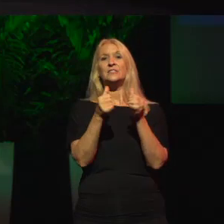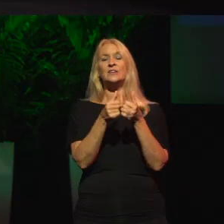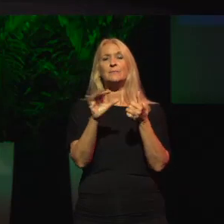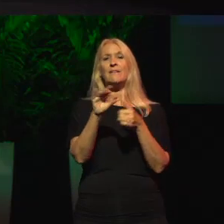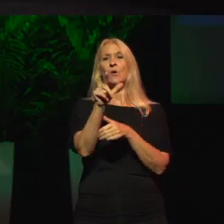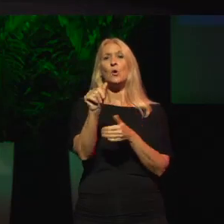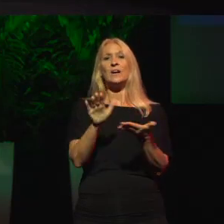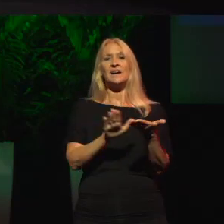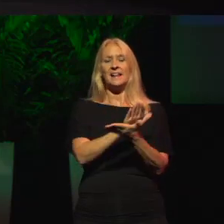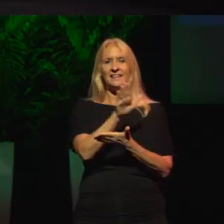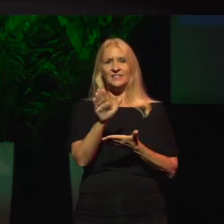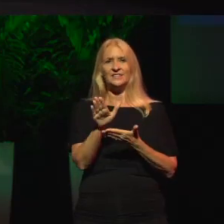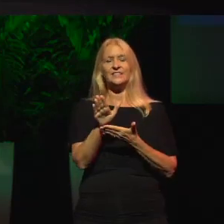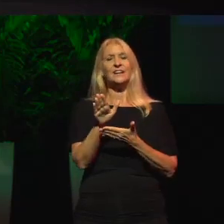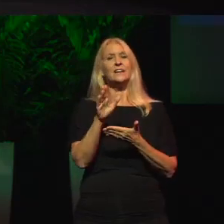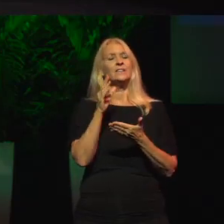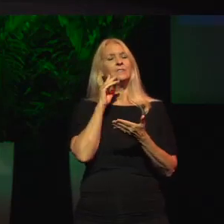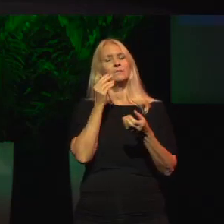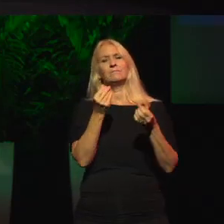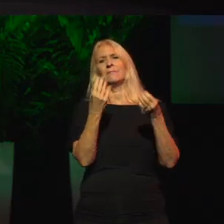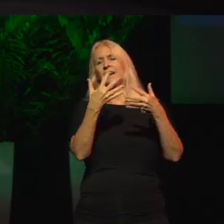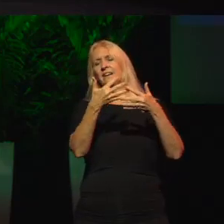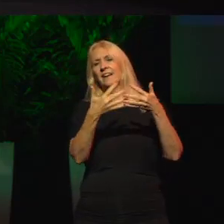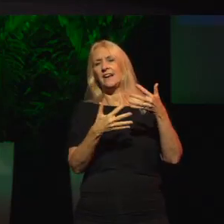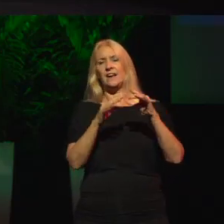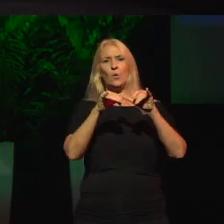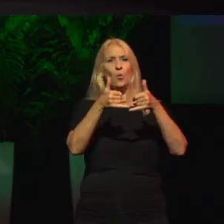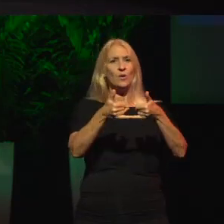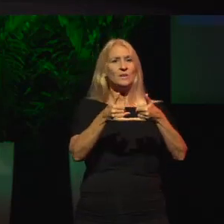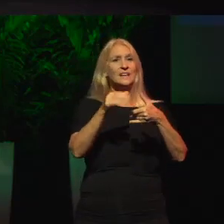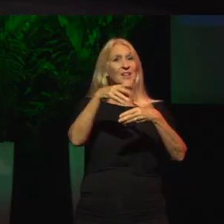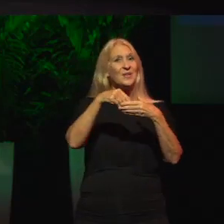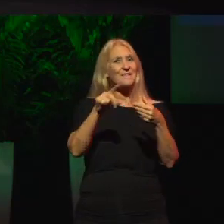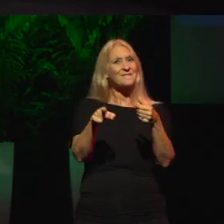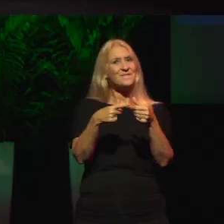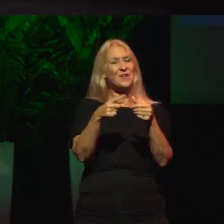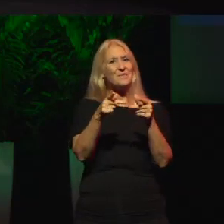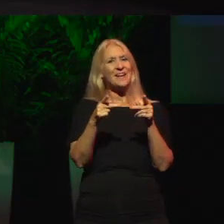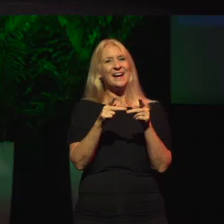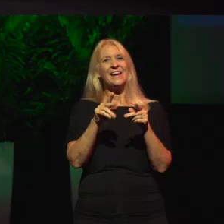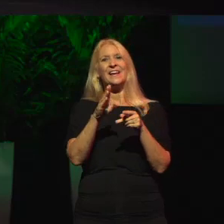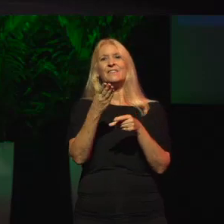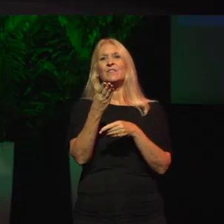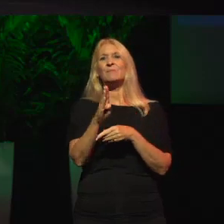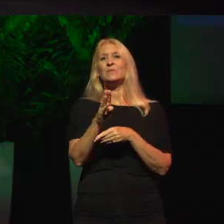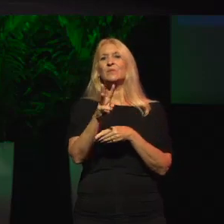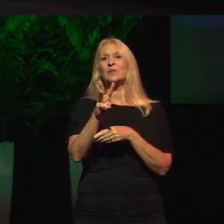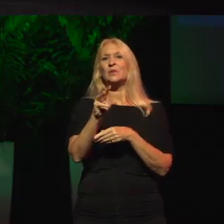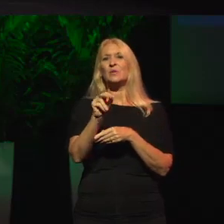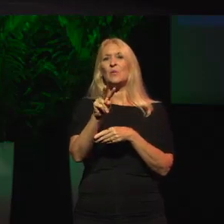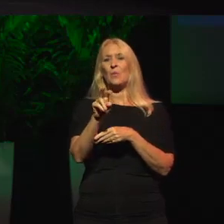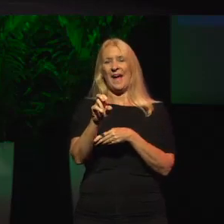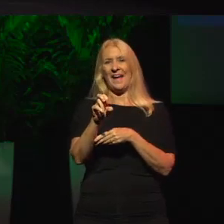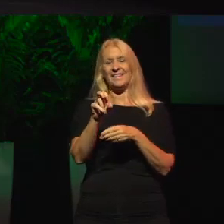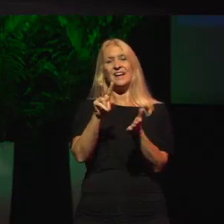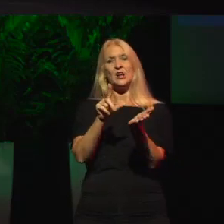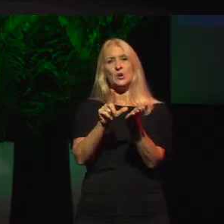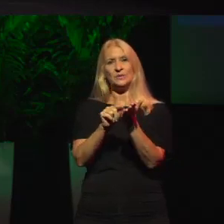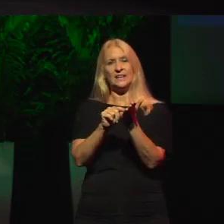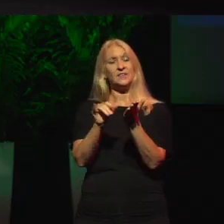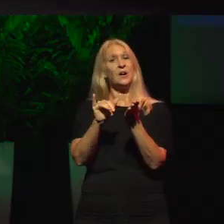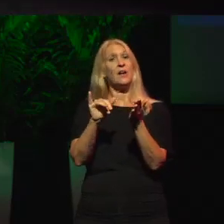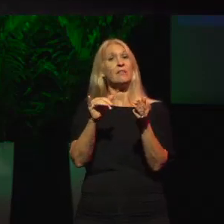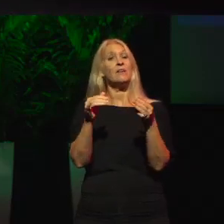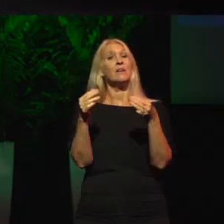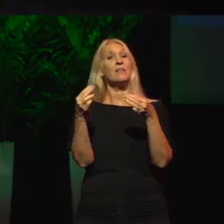Florida Colleges for a number of awards, including first place for the Blue Wave newsletter. And the marketing department also